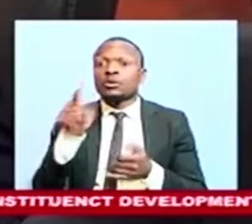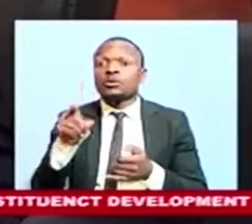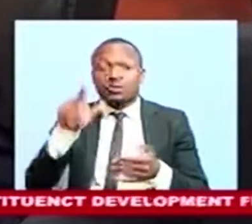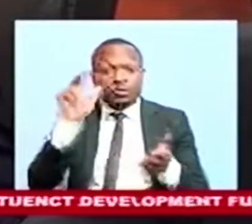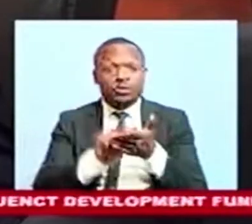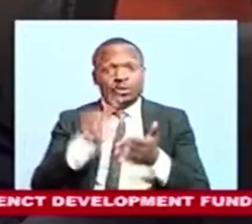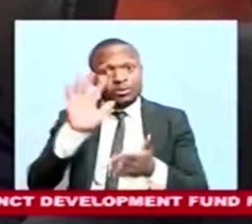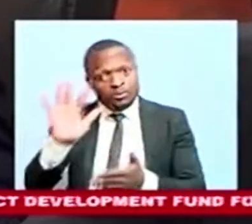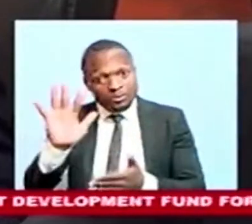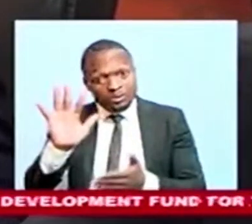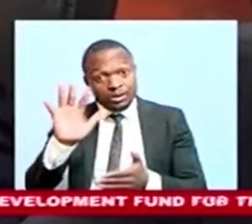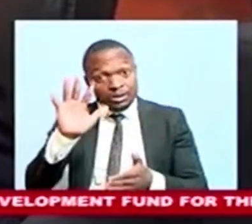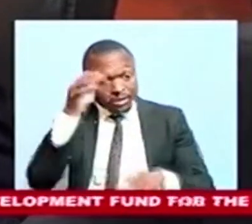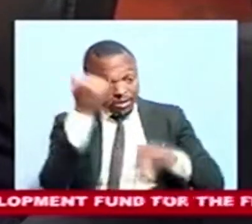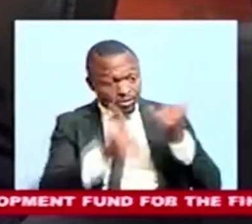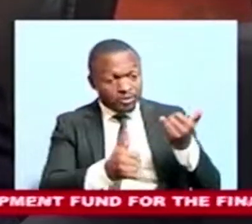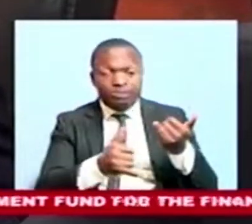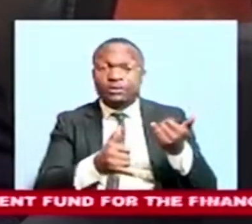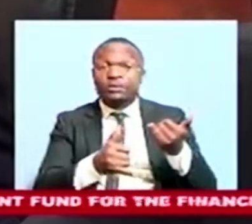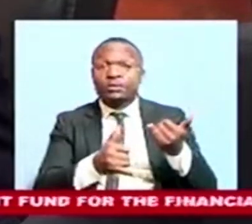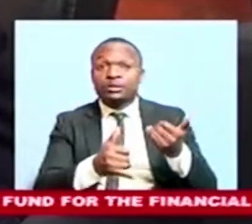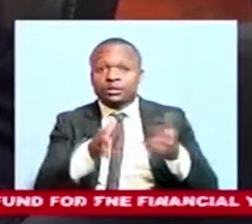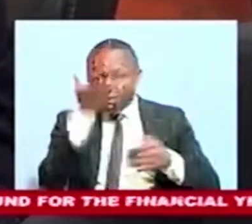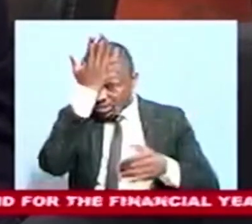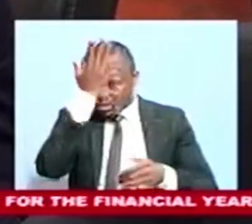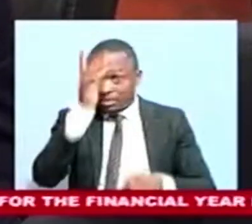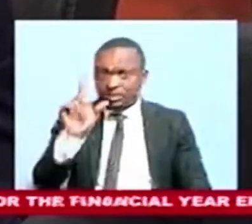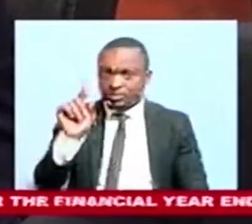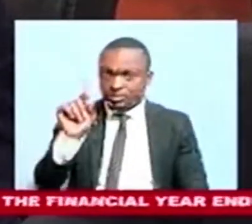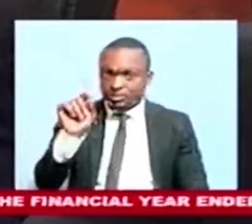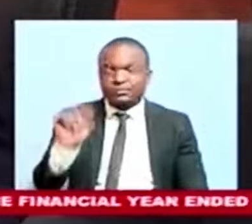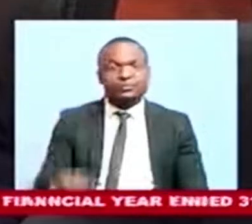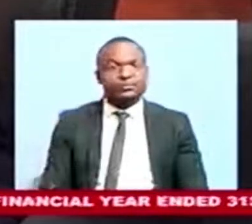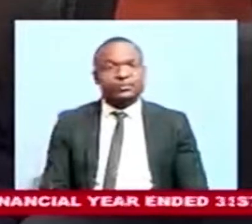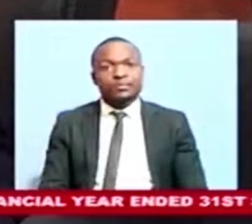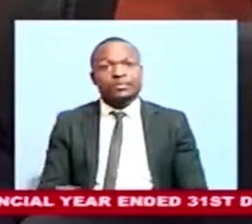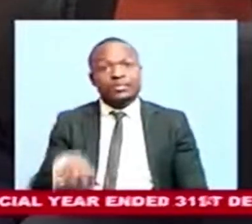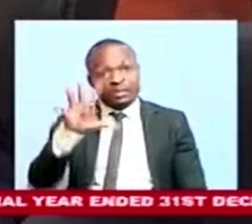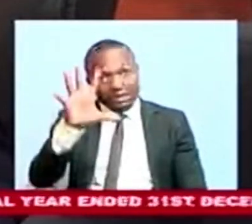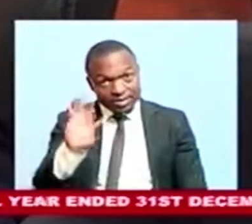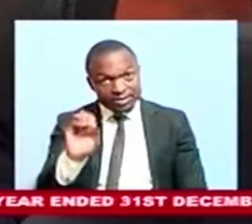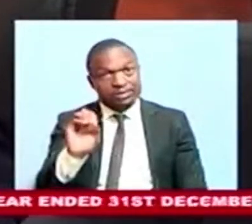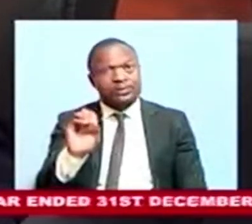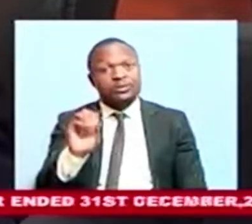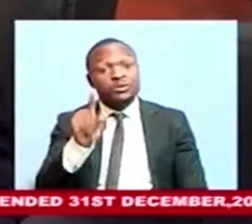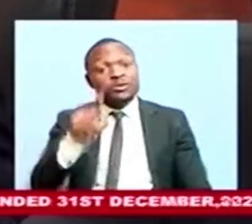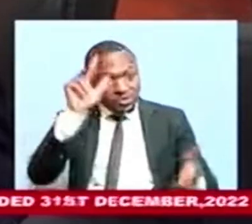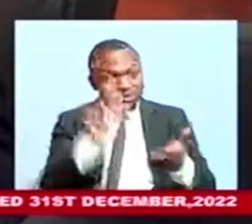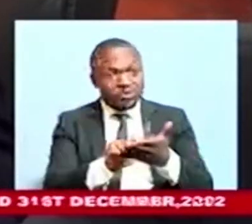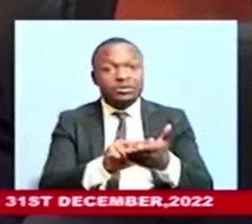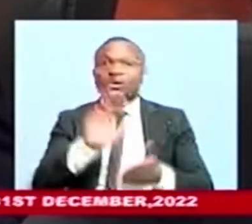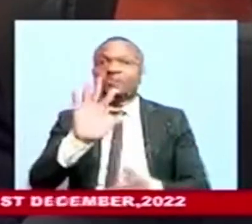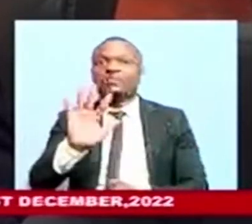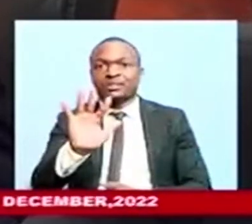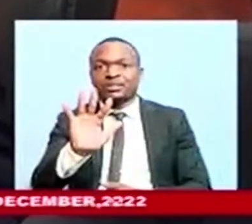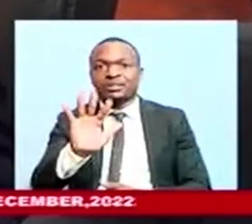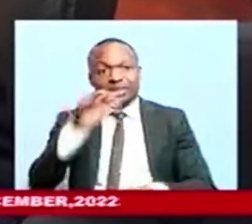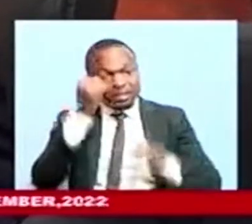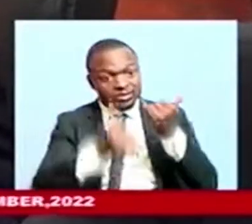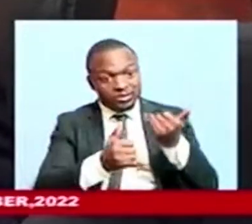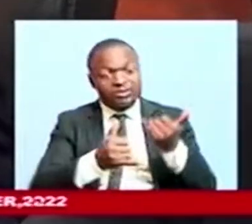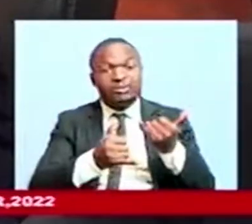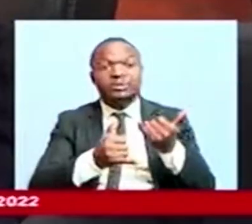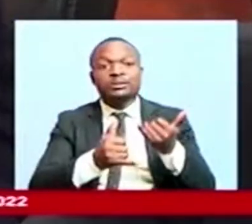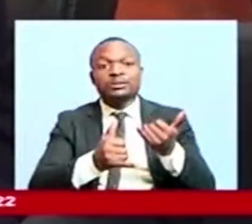5th, they completed on the 20th. 50, you signed on 5th, they completed on